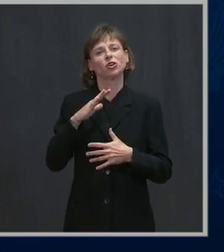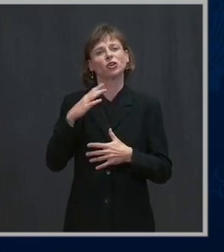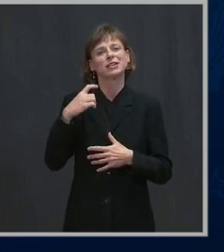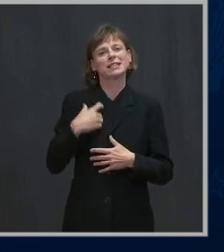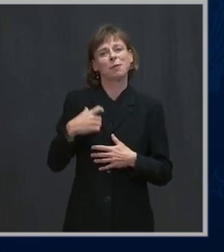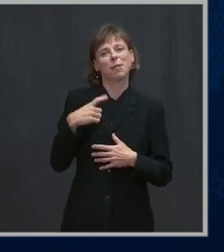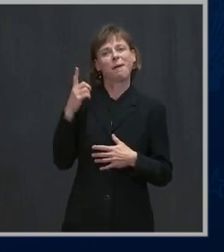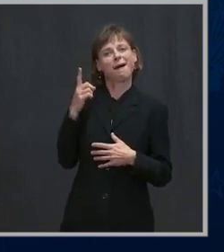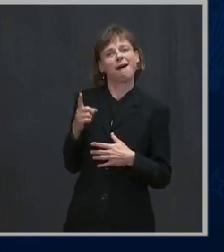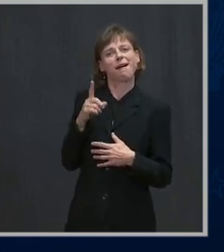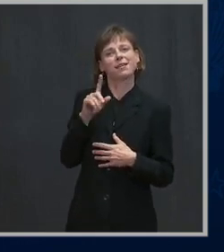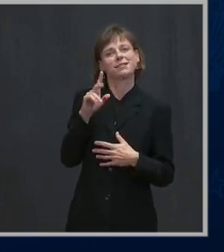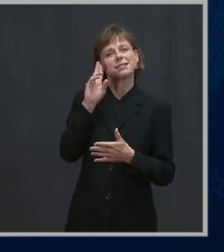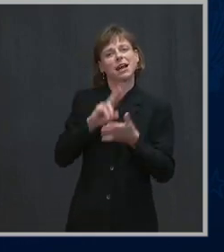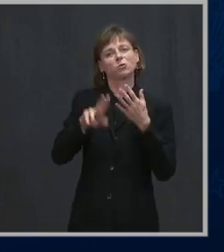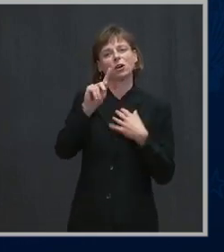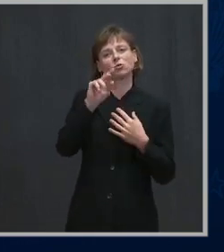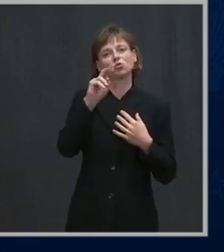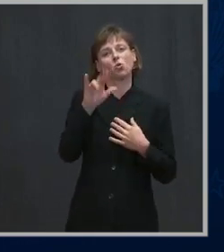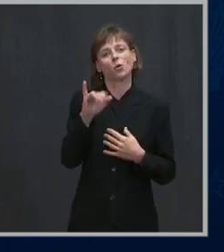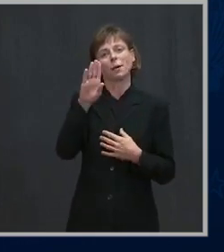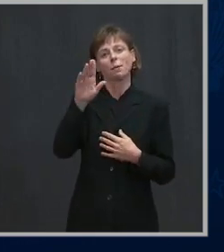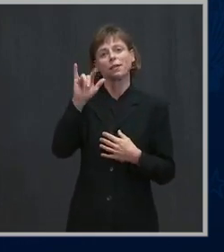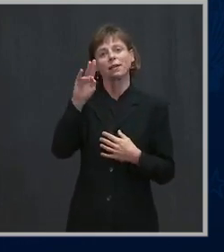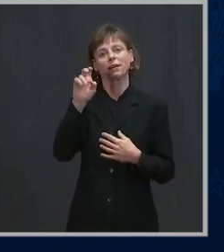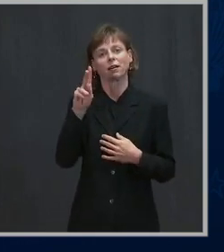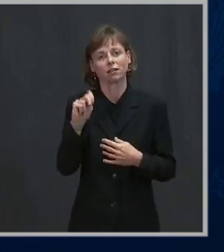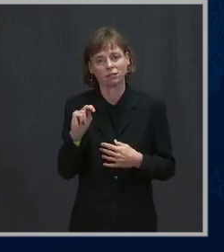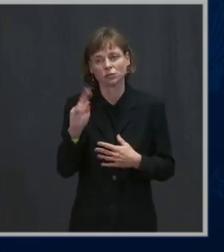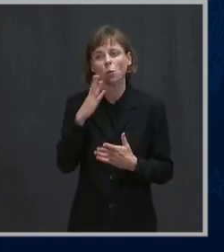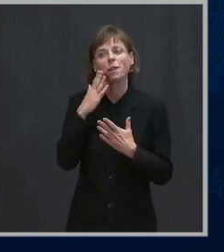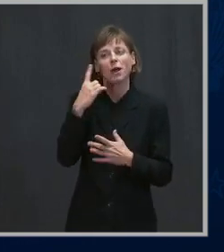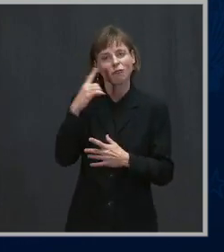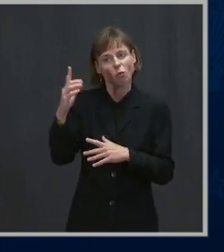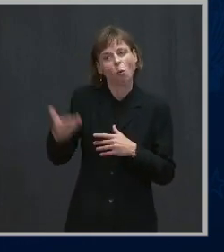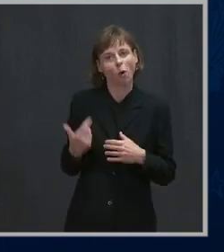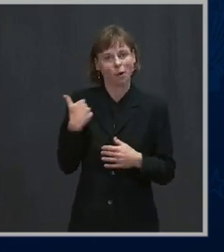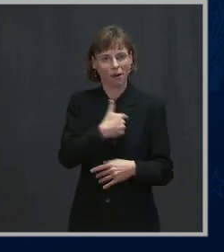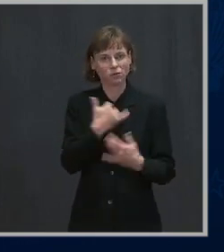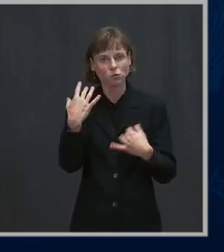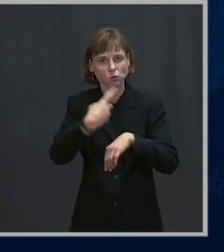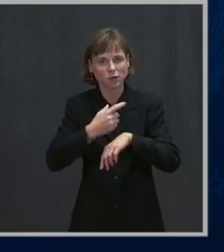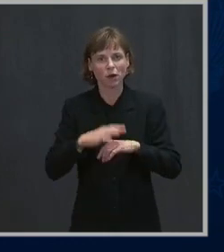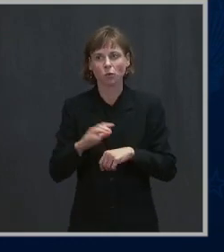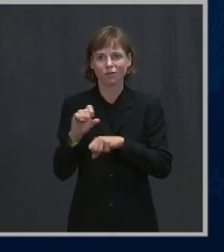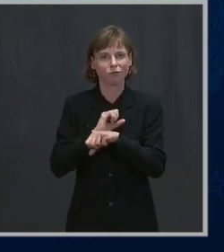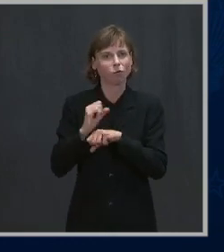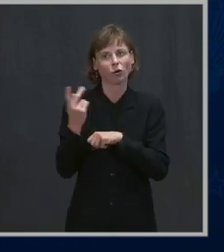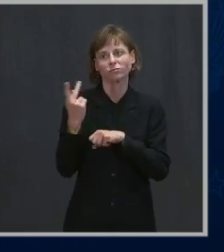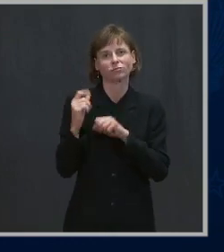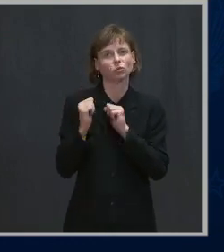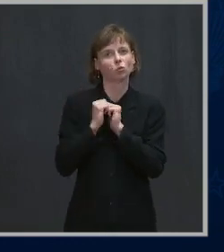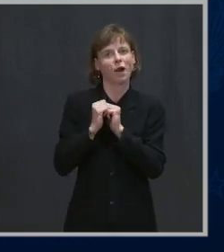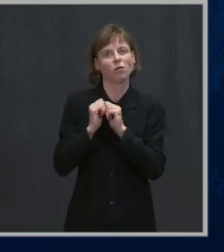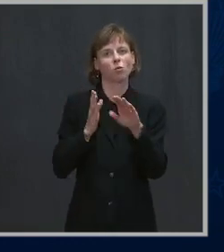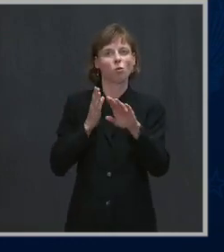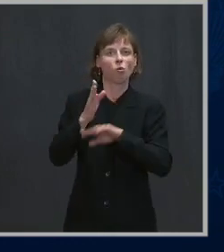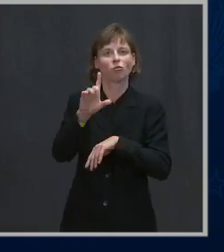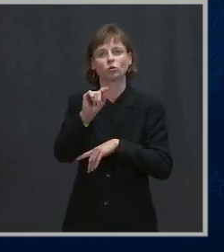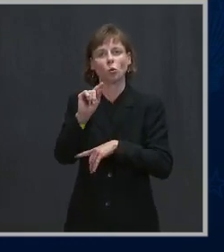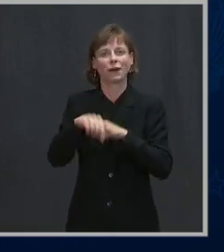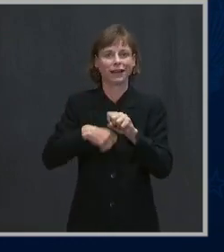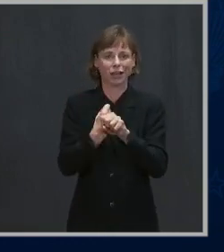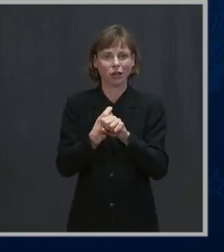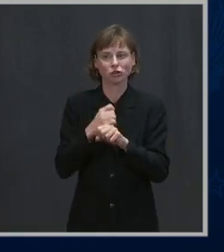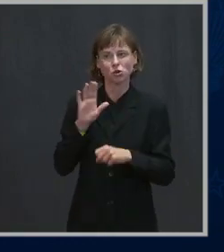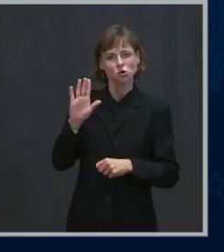blinken mr secretary thank you for welcoming us today and we've worked together for over 20 years your diplomatic skills